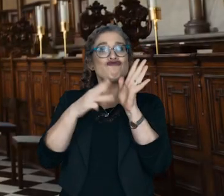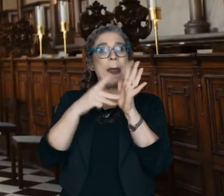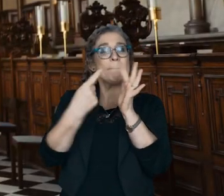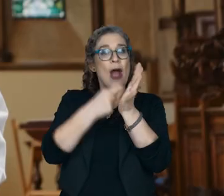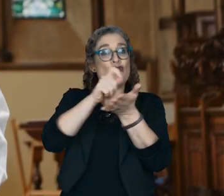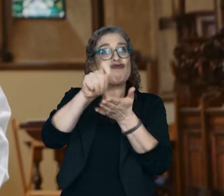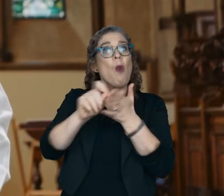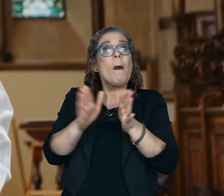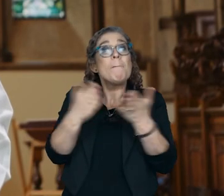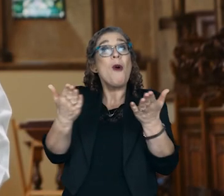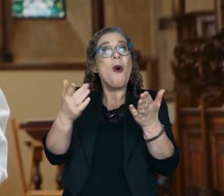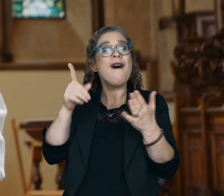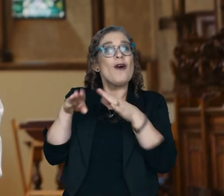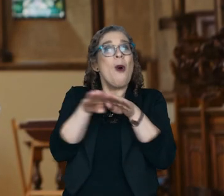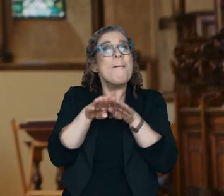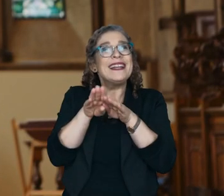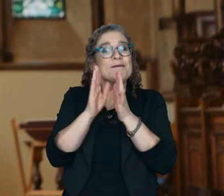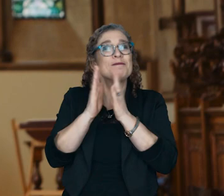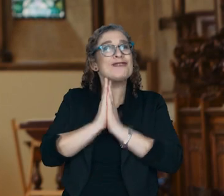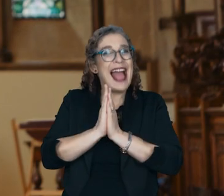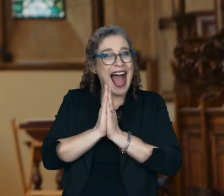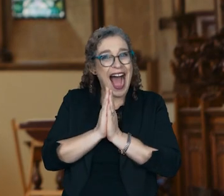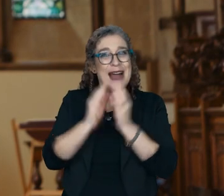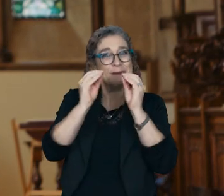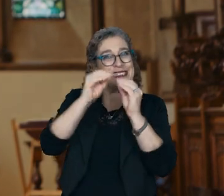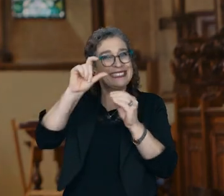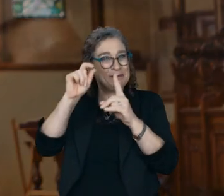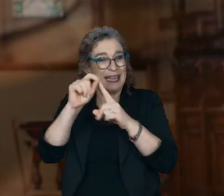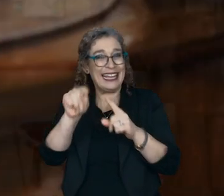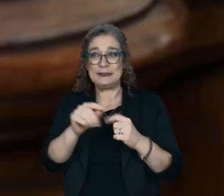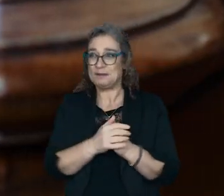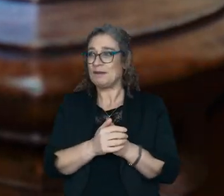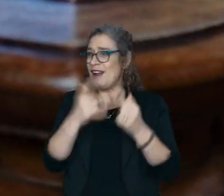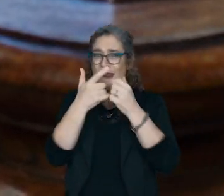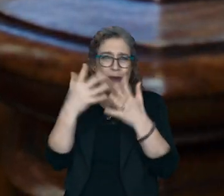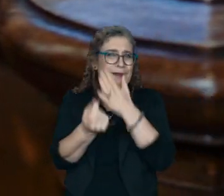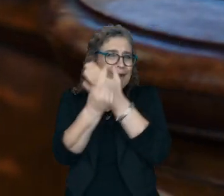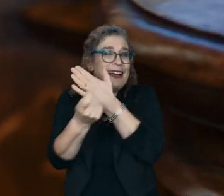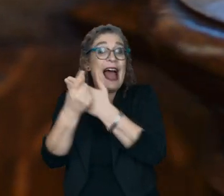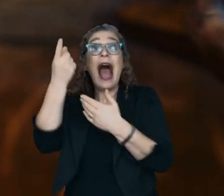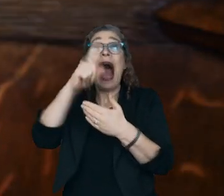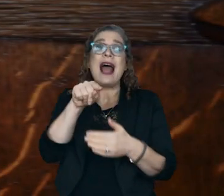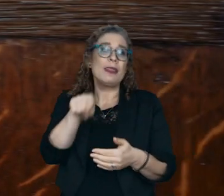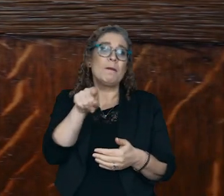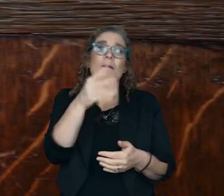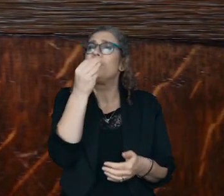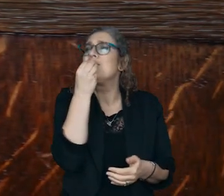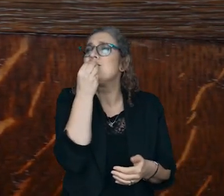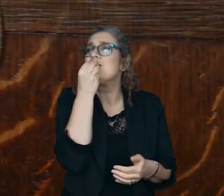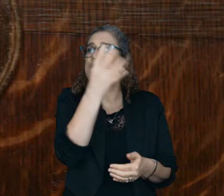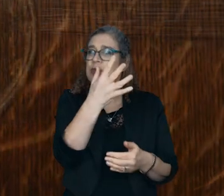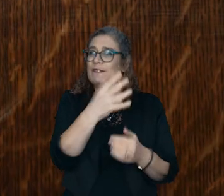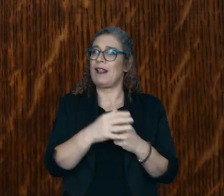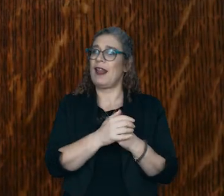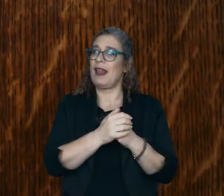today. In the various chairs and stalls we use in this chapel, there are beautiful